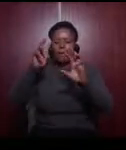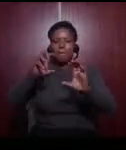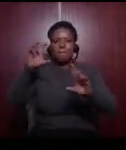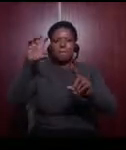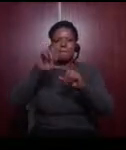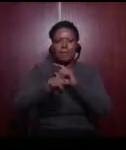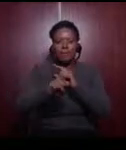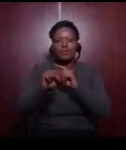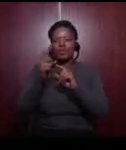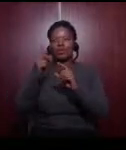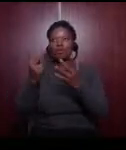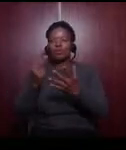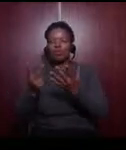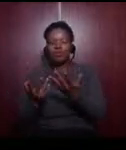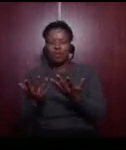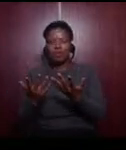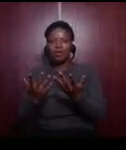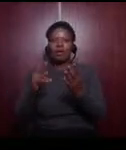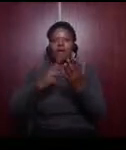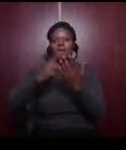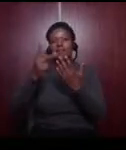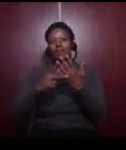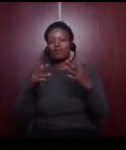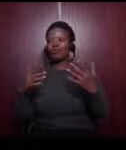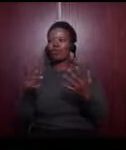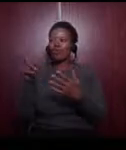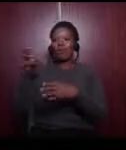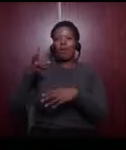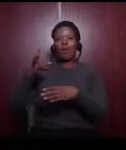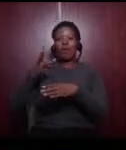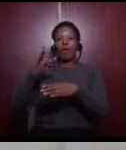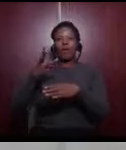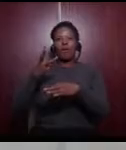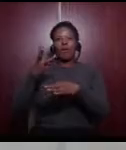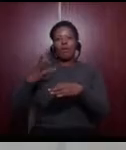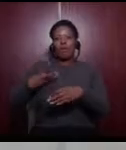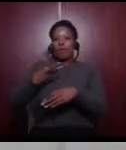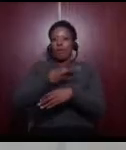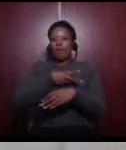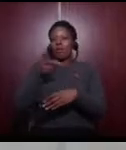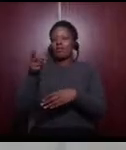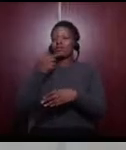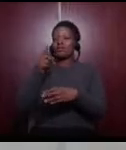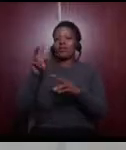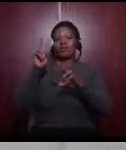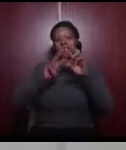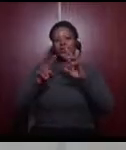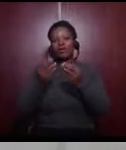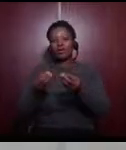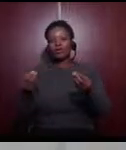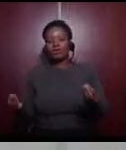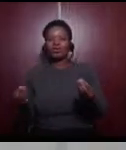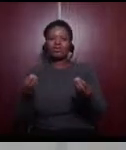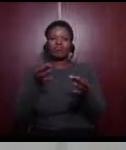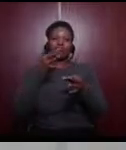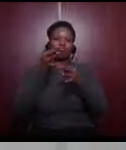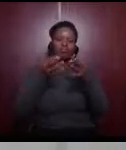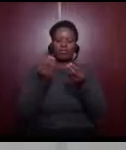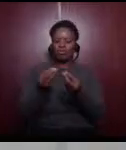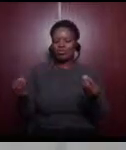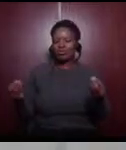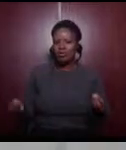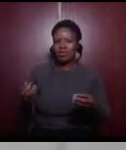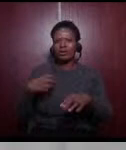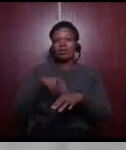projects, whereby abantu abafana nomama kade chaza lapha eqaleni ukuthi is looking after the kids and all that, ukuthi abantwana mhlambe